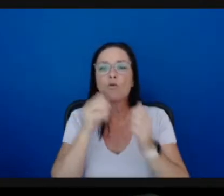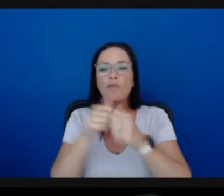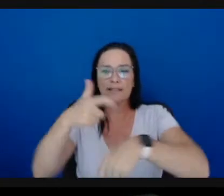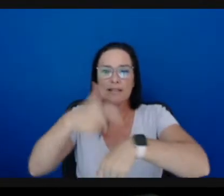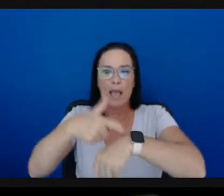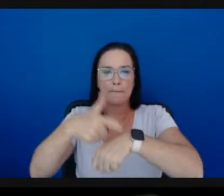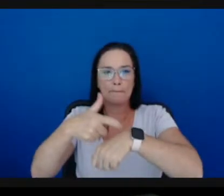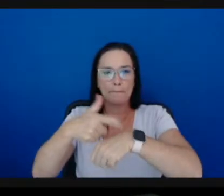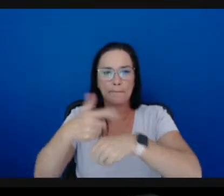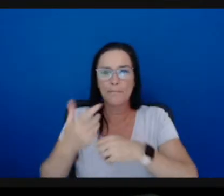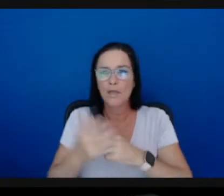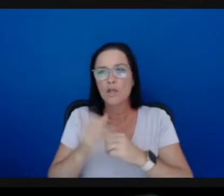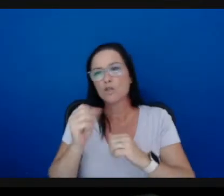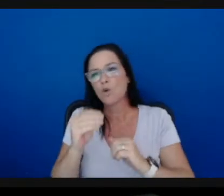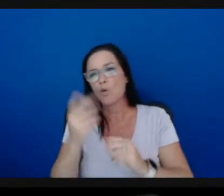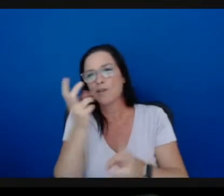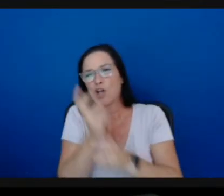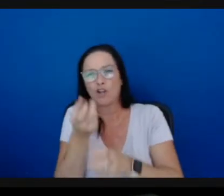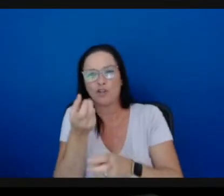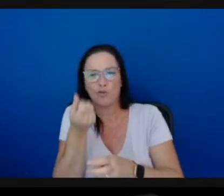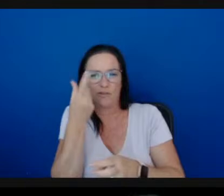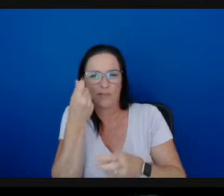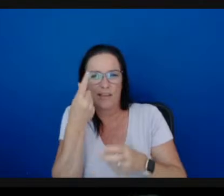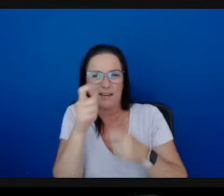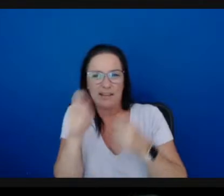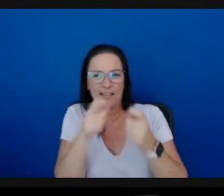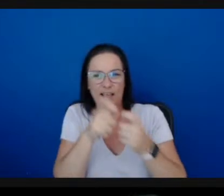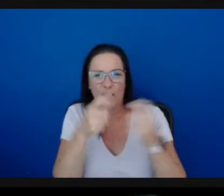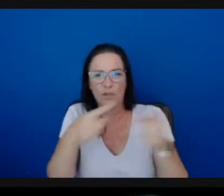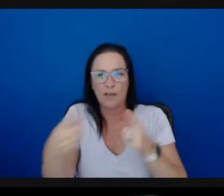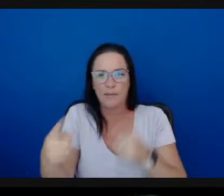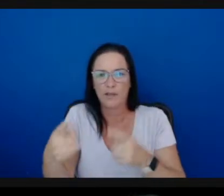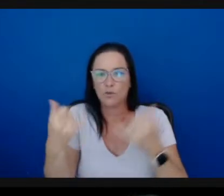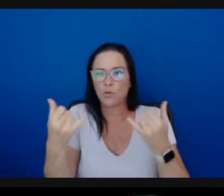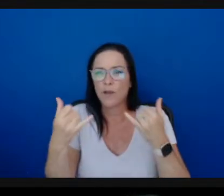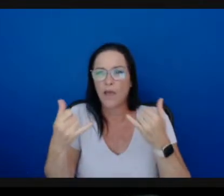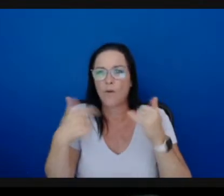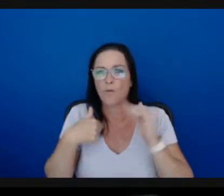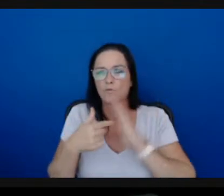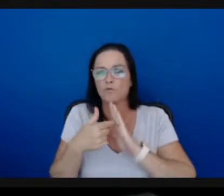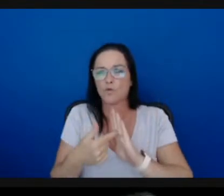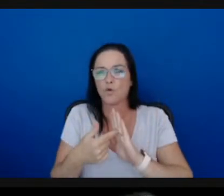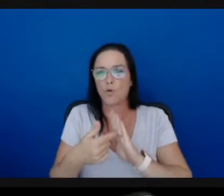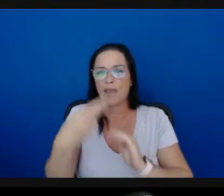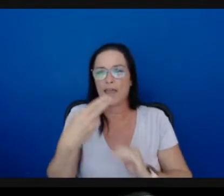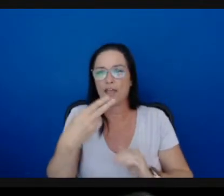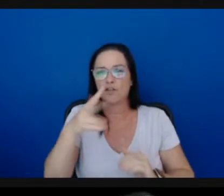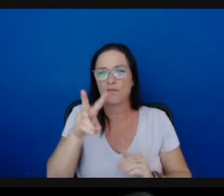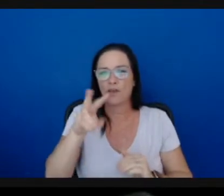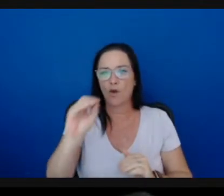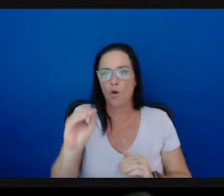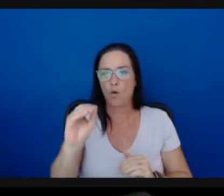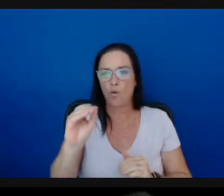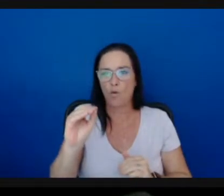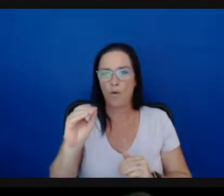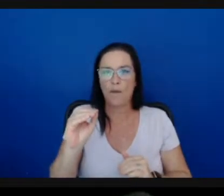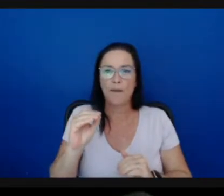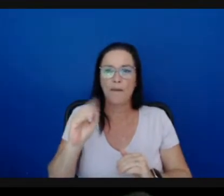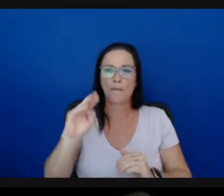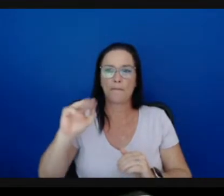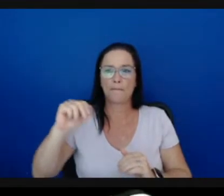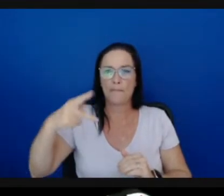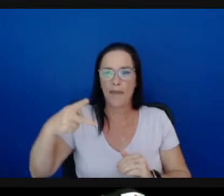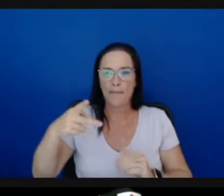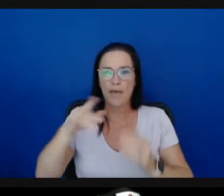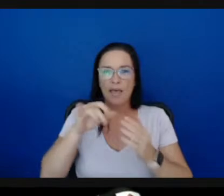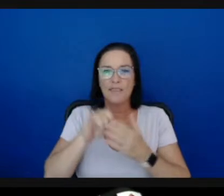hard to distinguish exactly what's going on. So I'll move it on now to the HVO webpage map, which this is now showing the